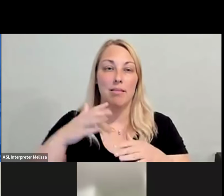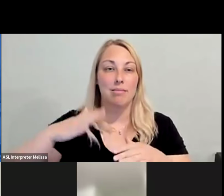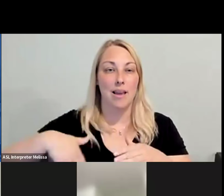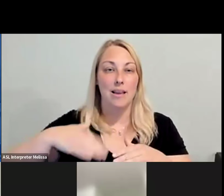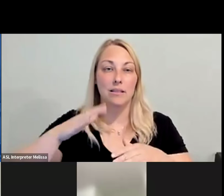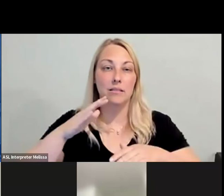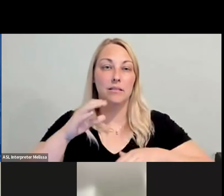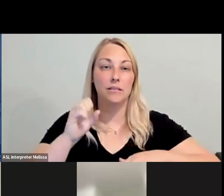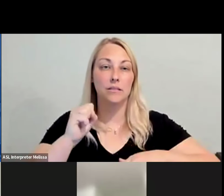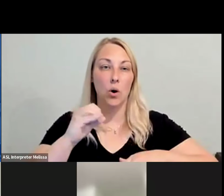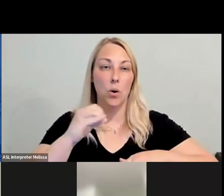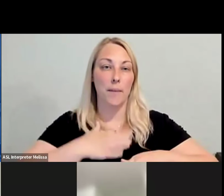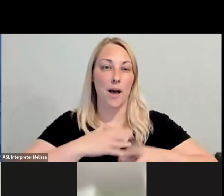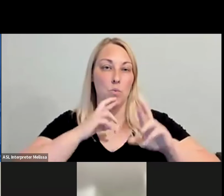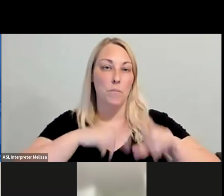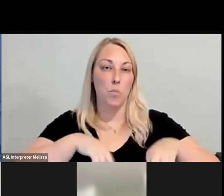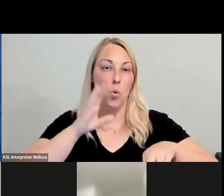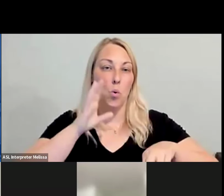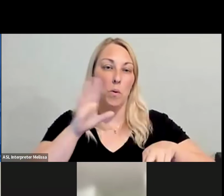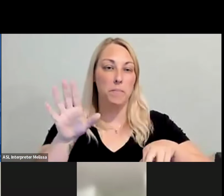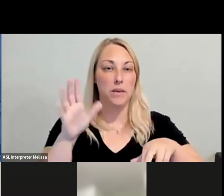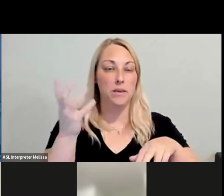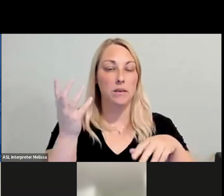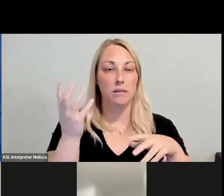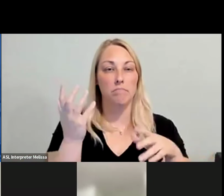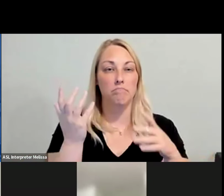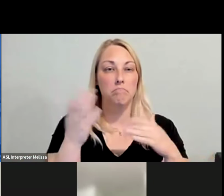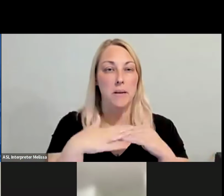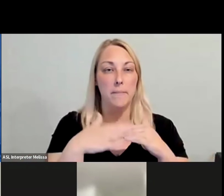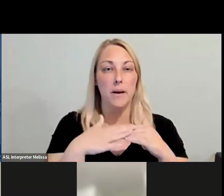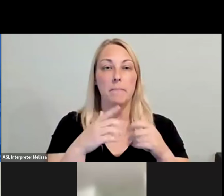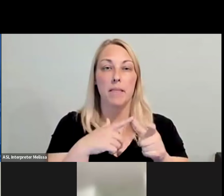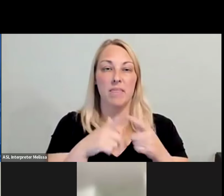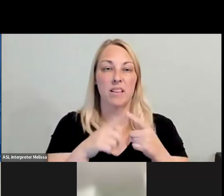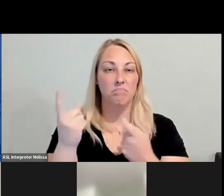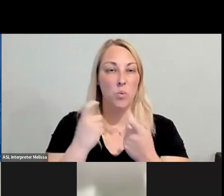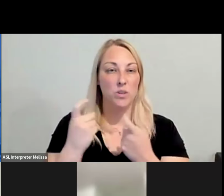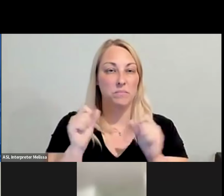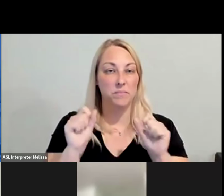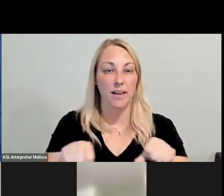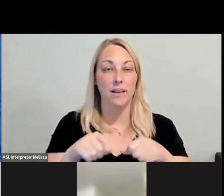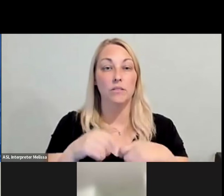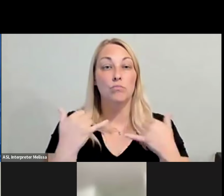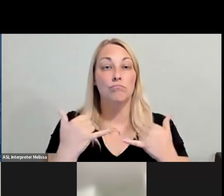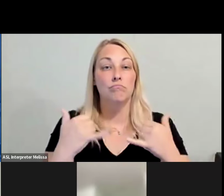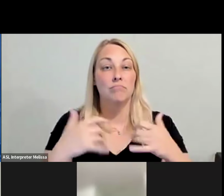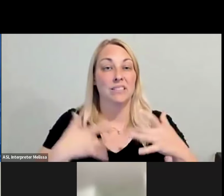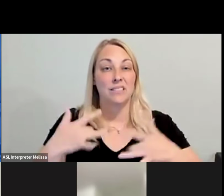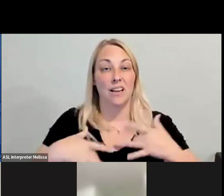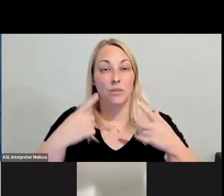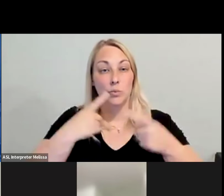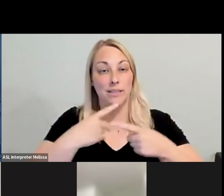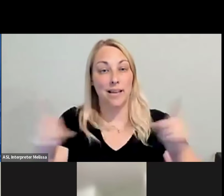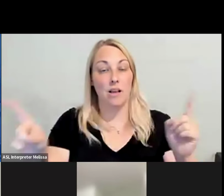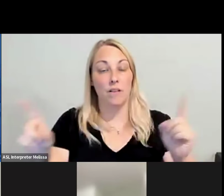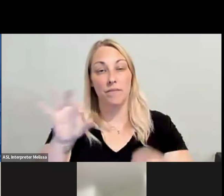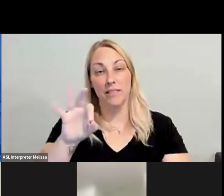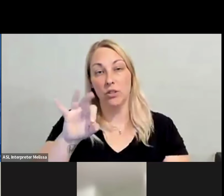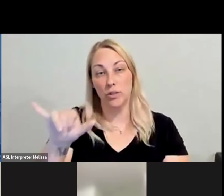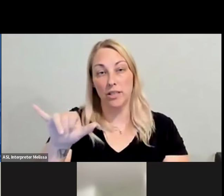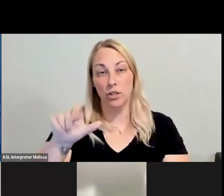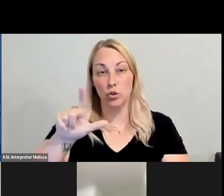report to a minimum, only a couple, and then I'll take questions. So we're excited to announce that for the fiscal year